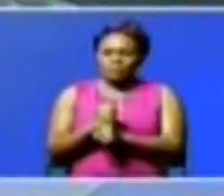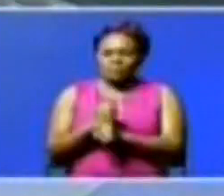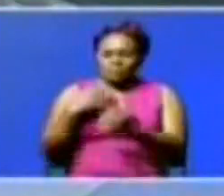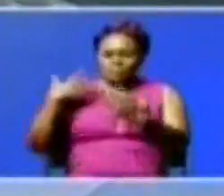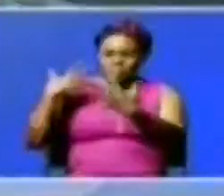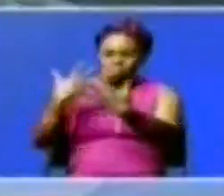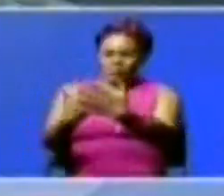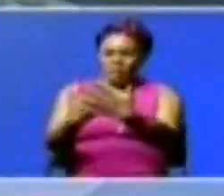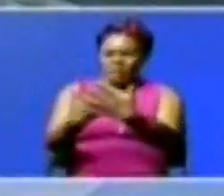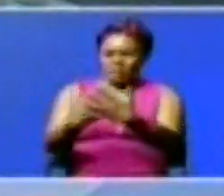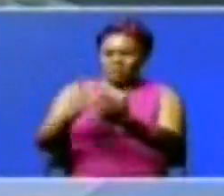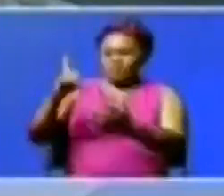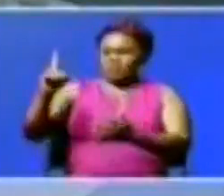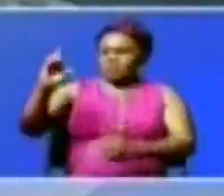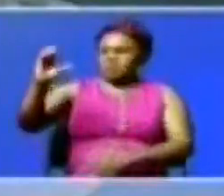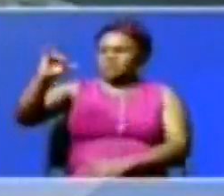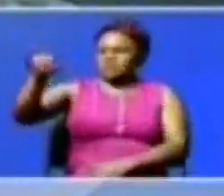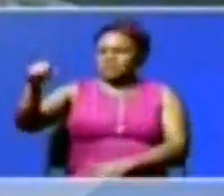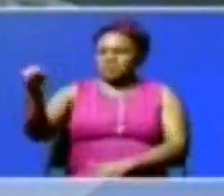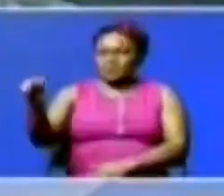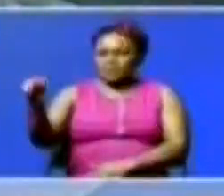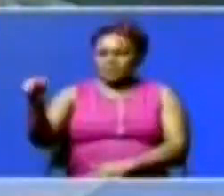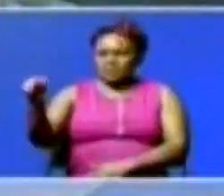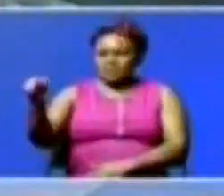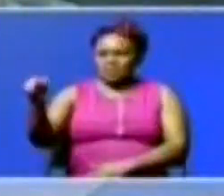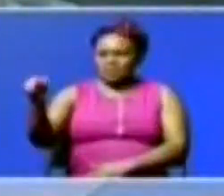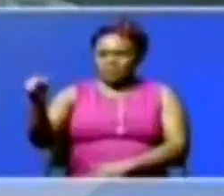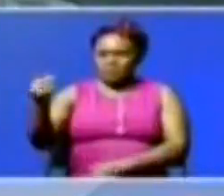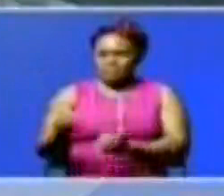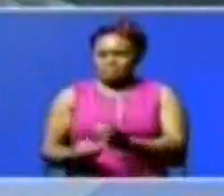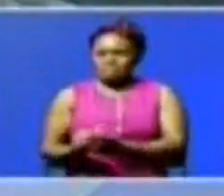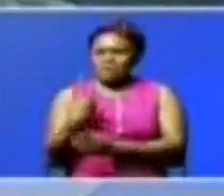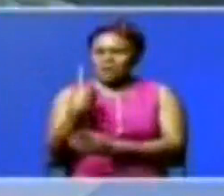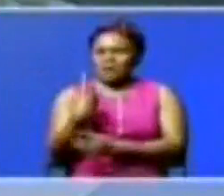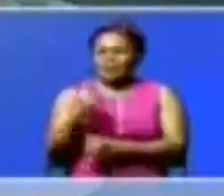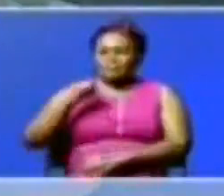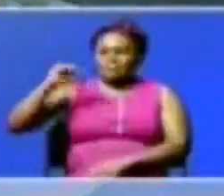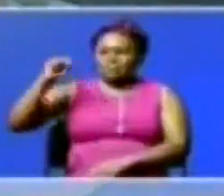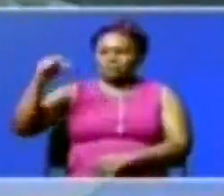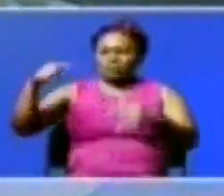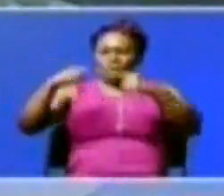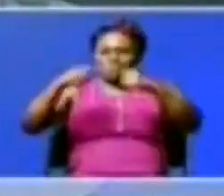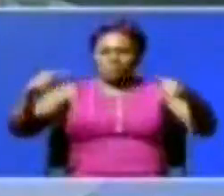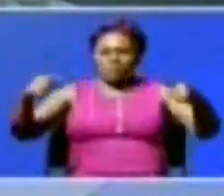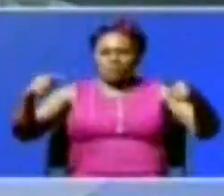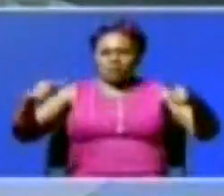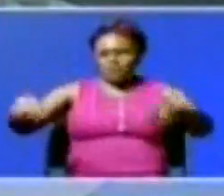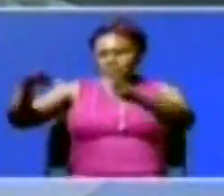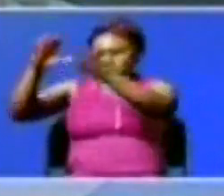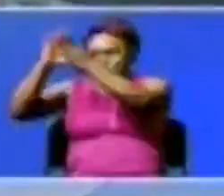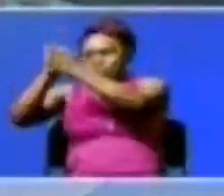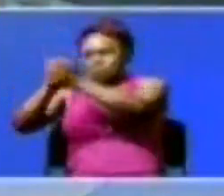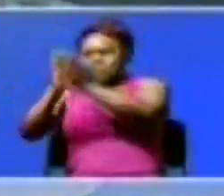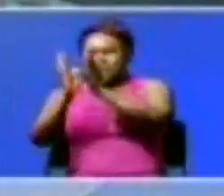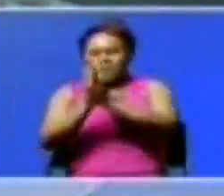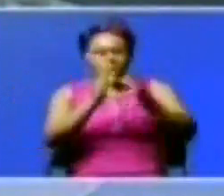arrest of Deputy Chief Justice Philomena Mwilu now seems to have revived the bitter political rivalry between the ruling Jubilee Party